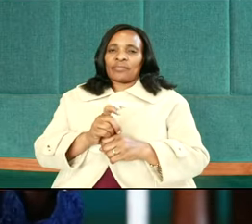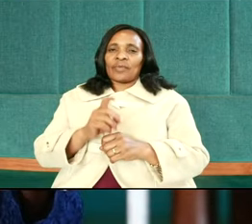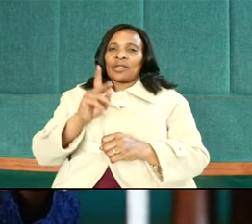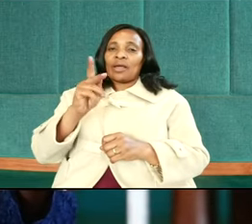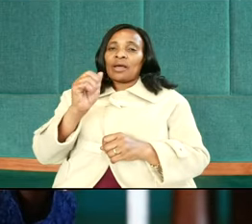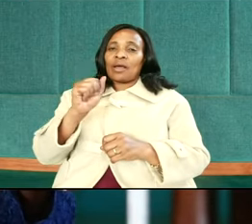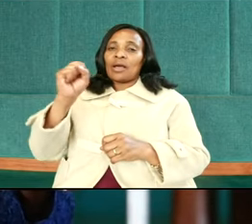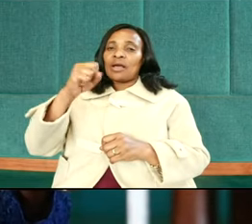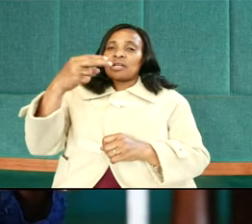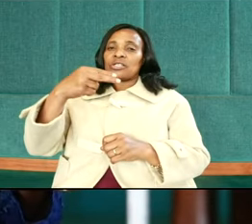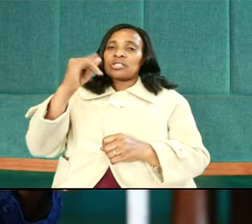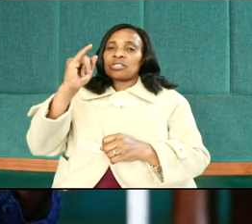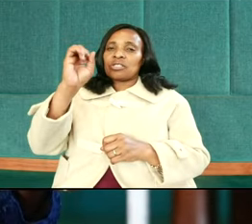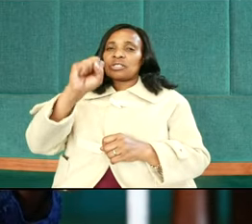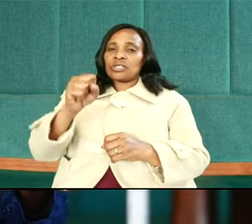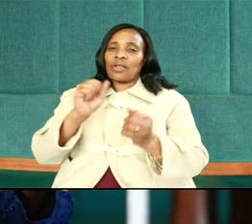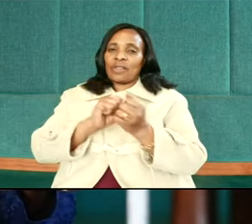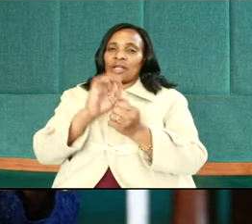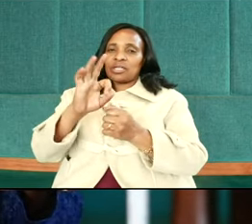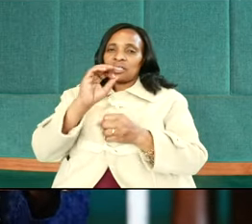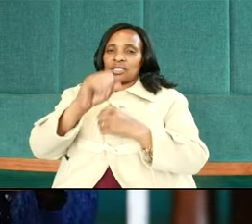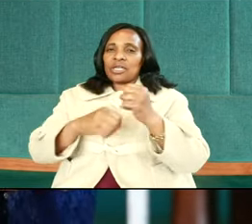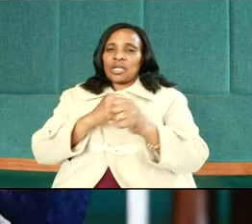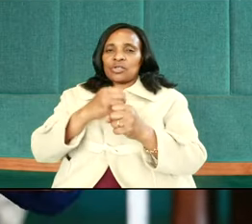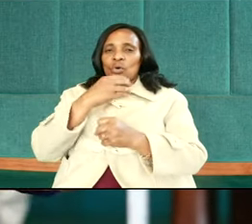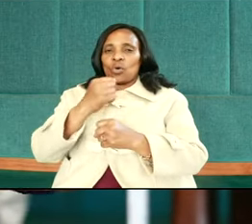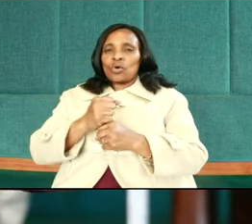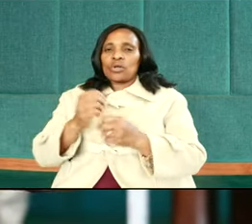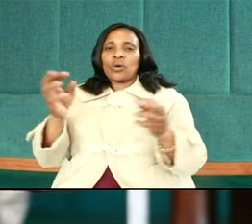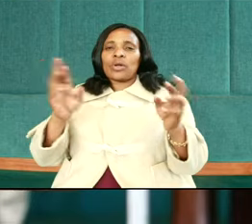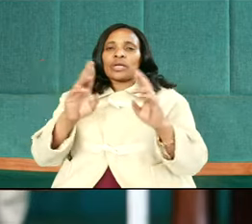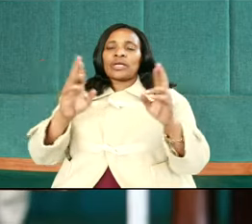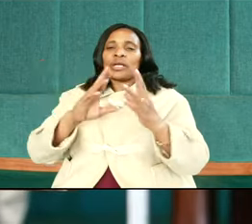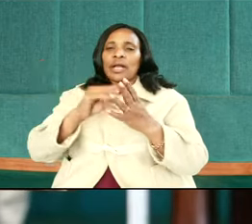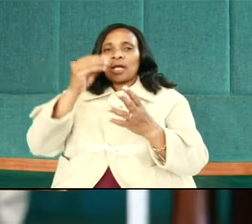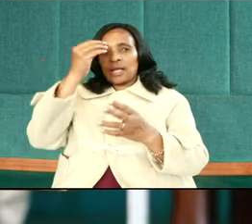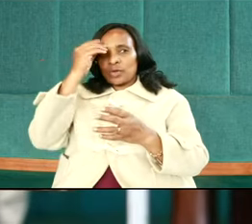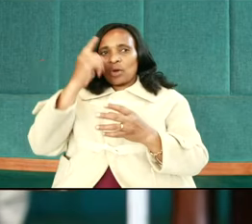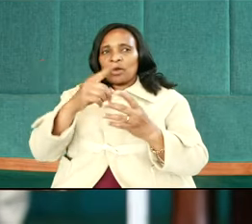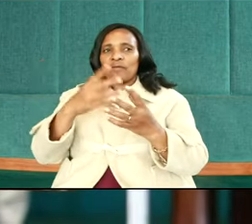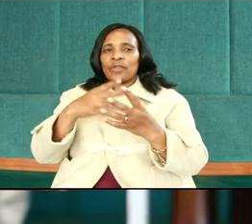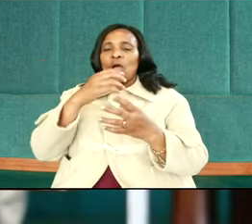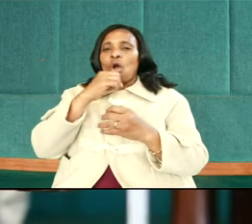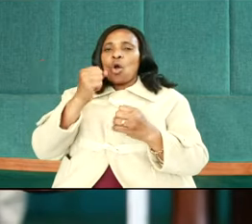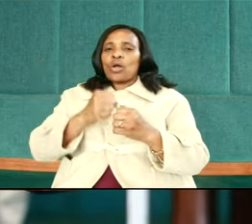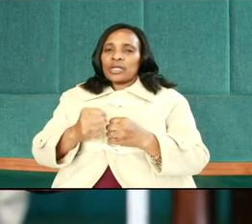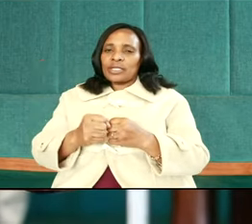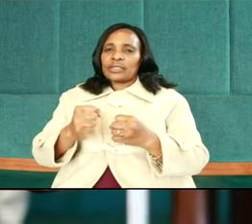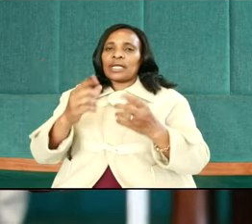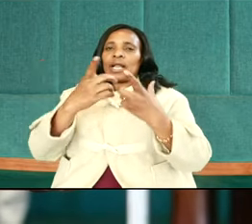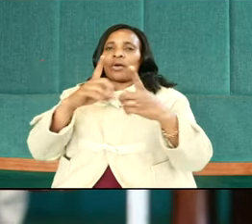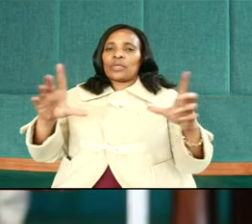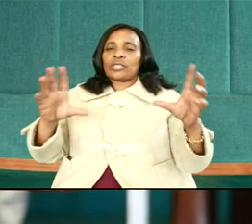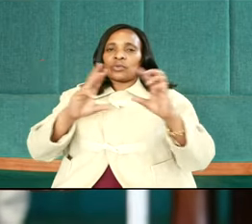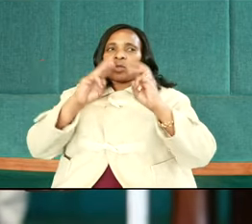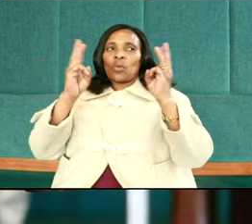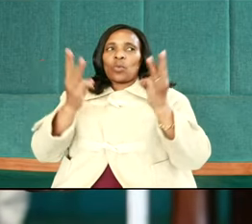Kashish is only 13 years old, but she is already learning one of the oldest languages in the